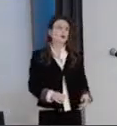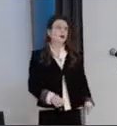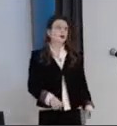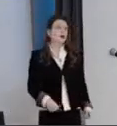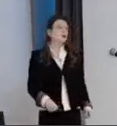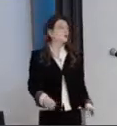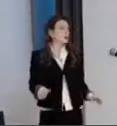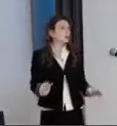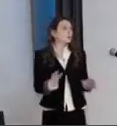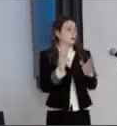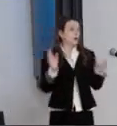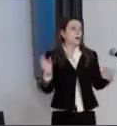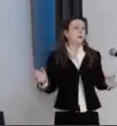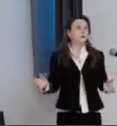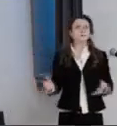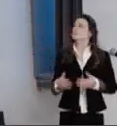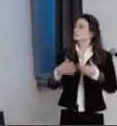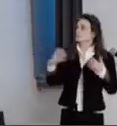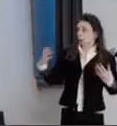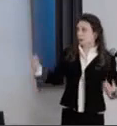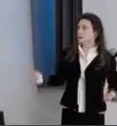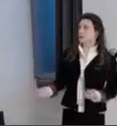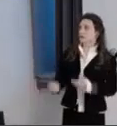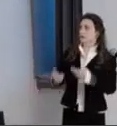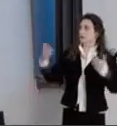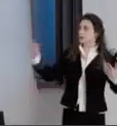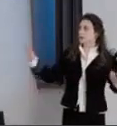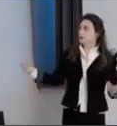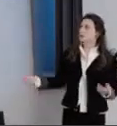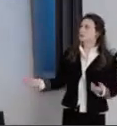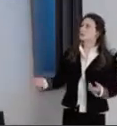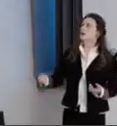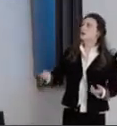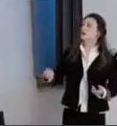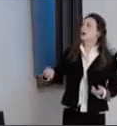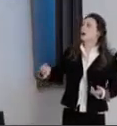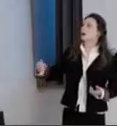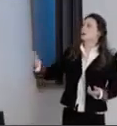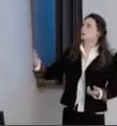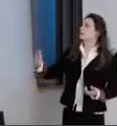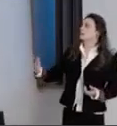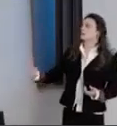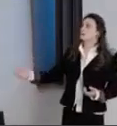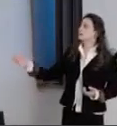dress, no doubt you will have pleasant aesthetic experience